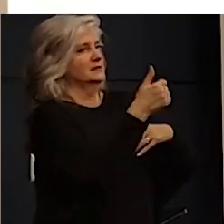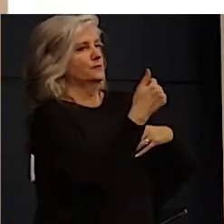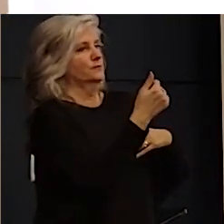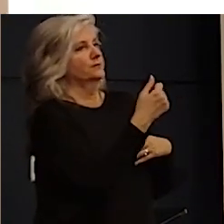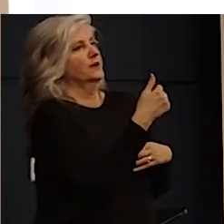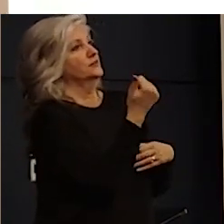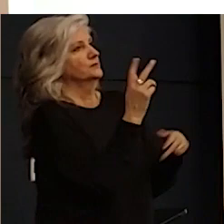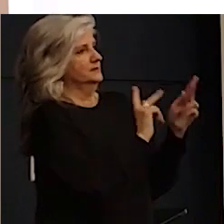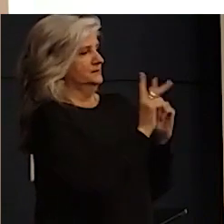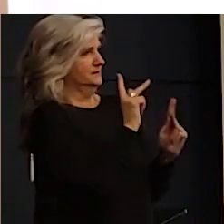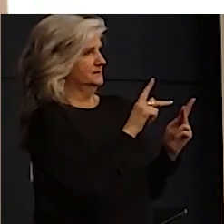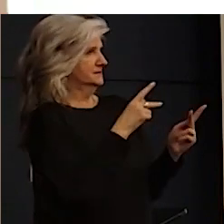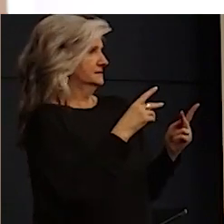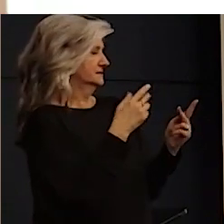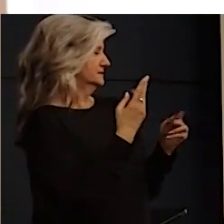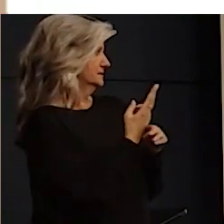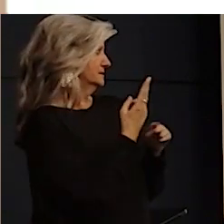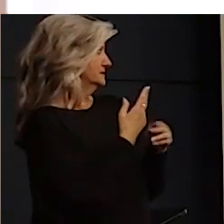electricity.